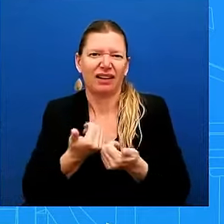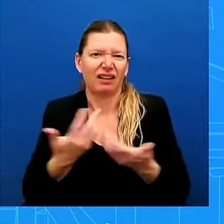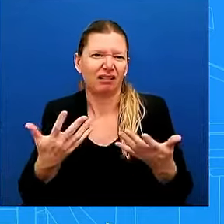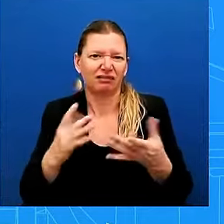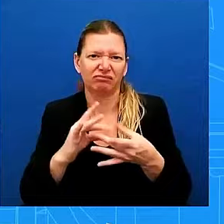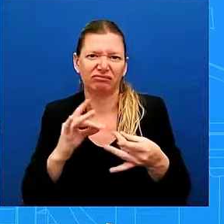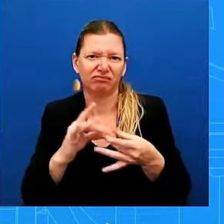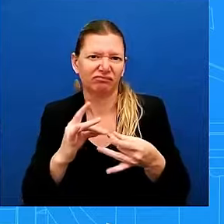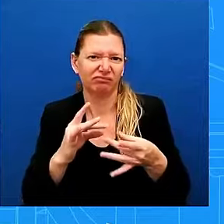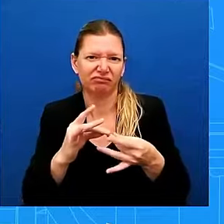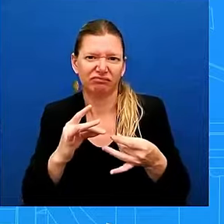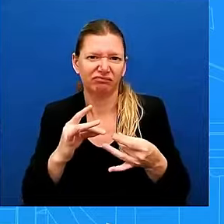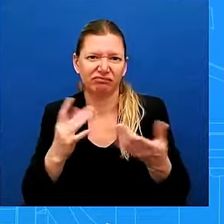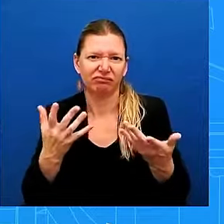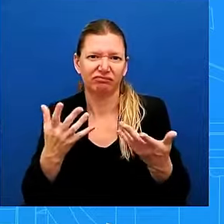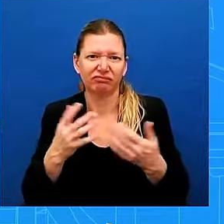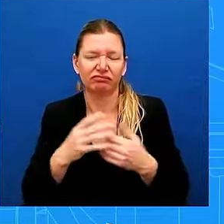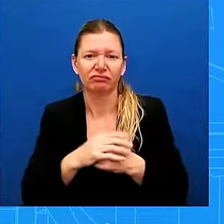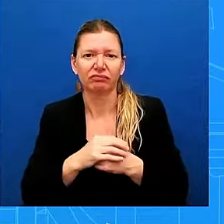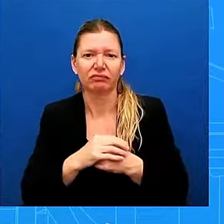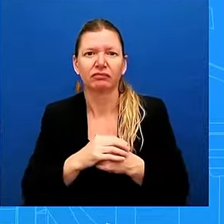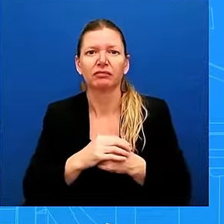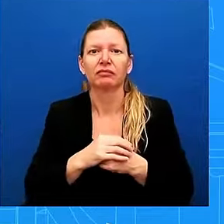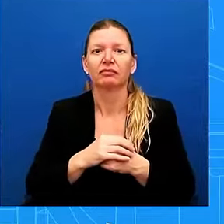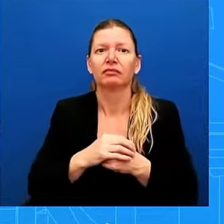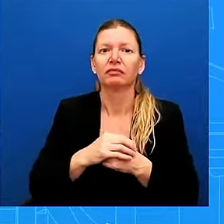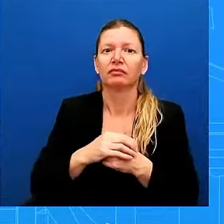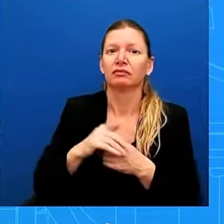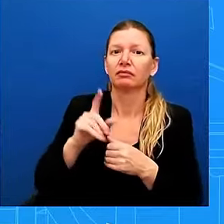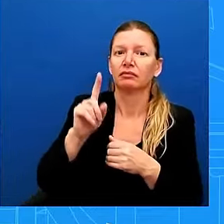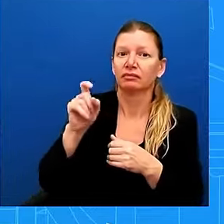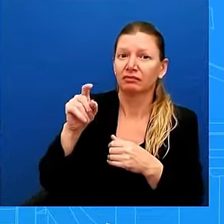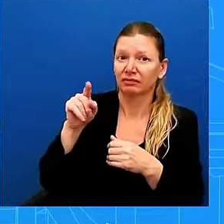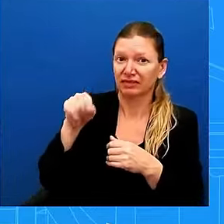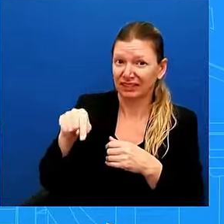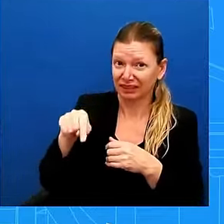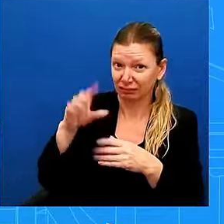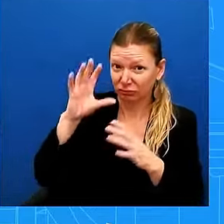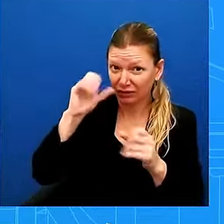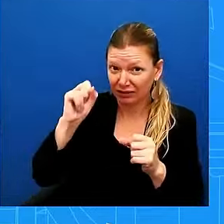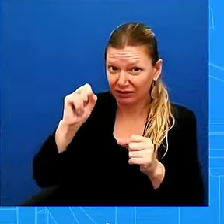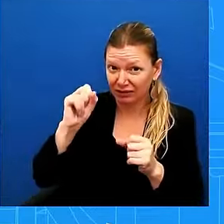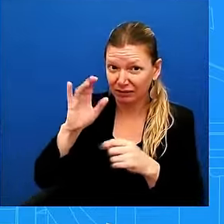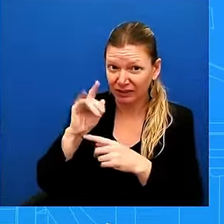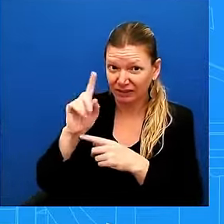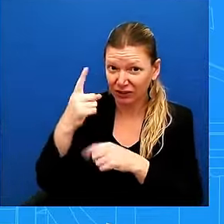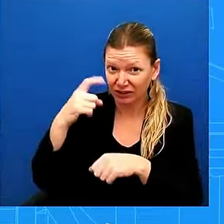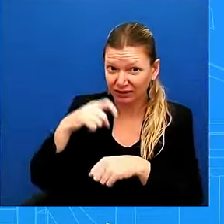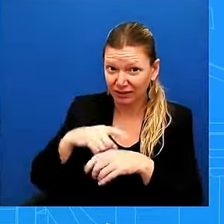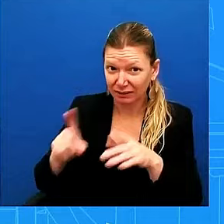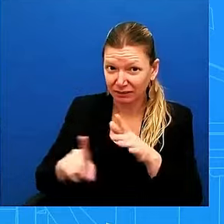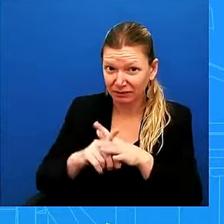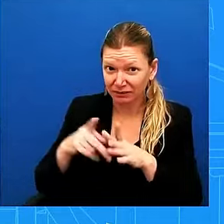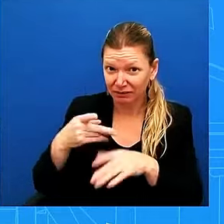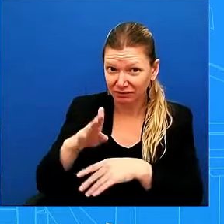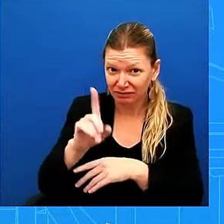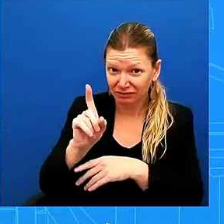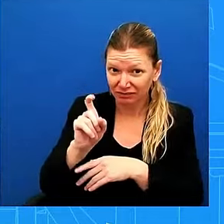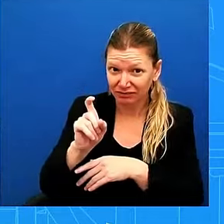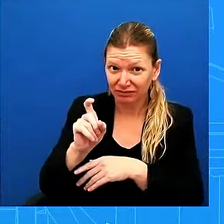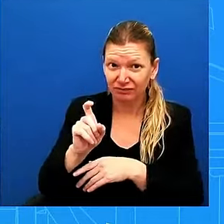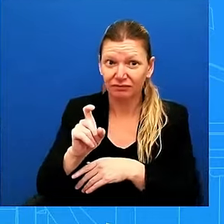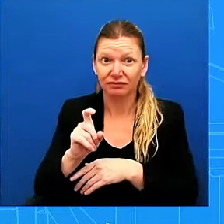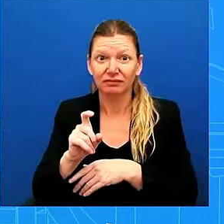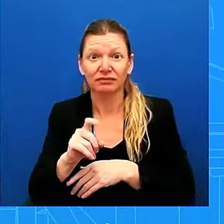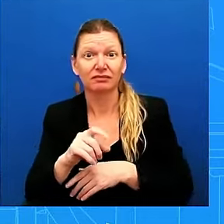You're welcome. I know, I know this, I know the way this question is going to go. It's going to be great. It's going to be great. I'm looking for a question, but that's all right. But real quick, why